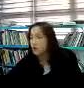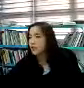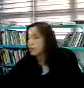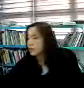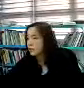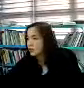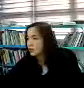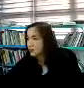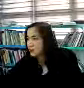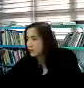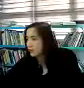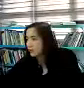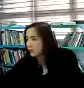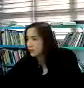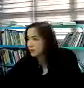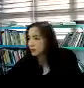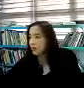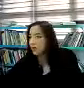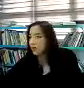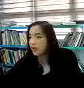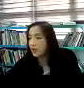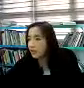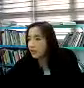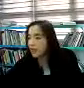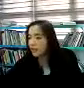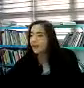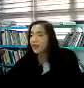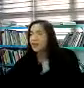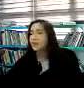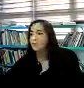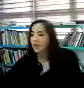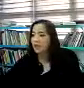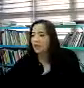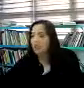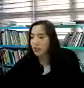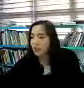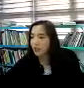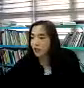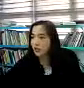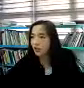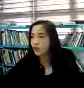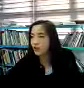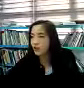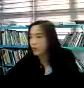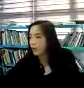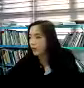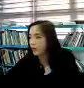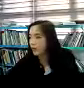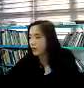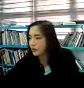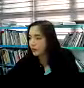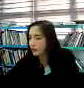okay. So ito po yung ating online public access catalog or what we call the